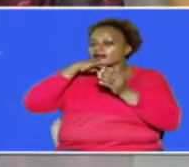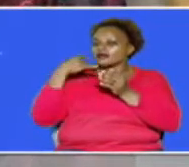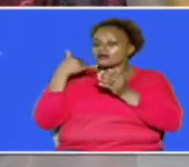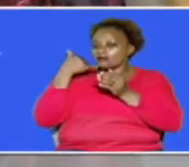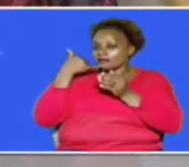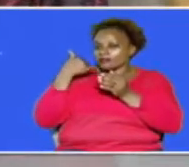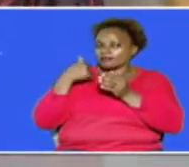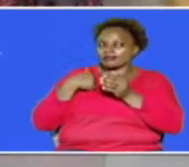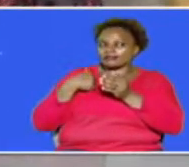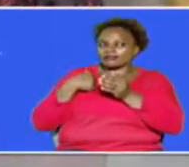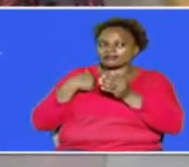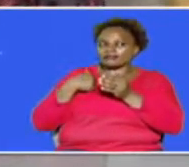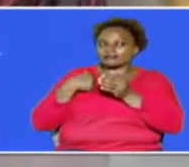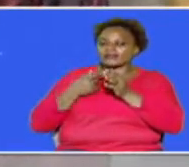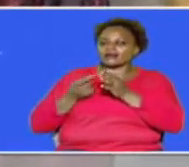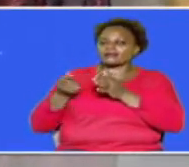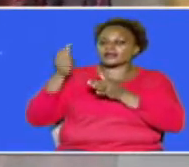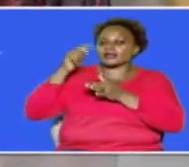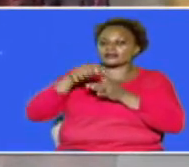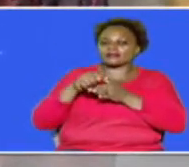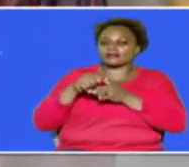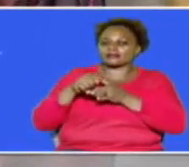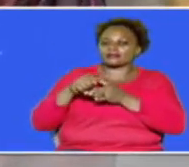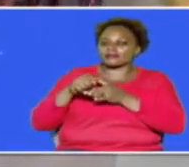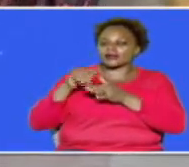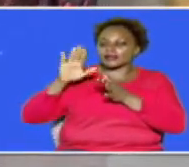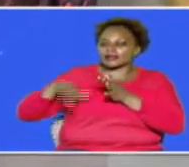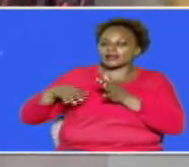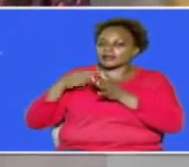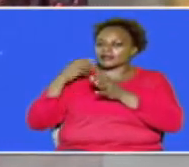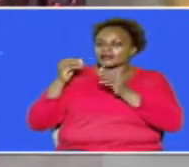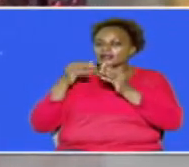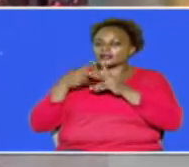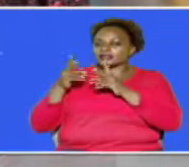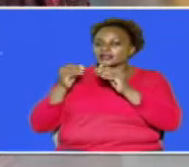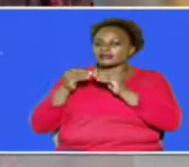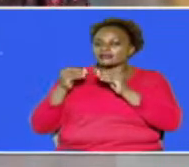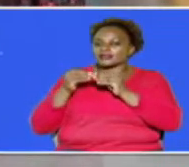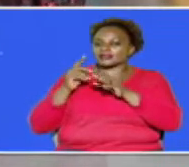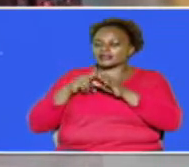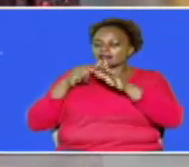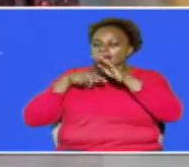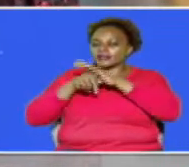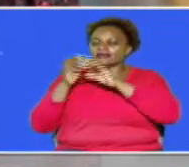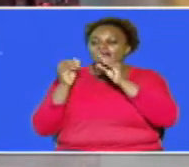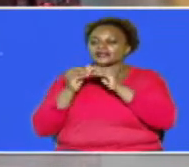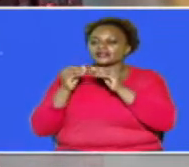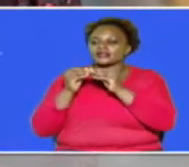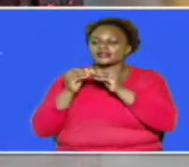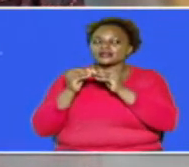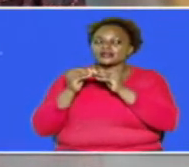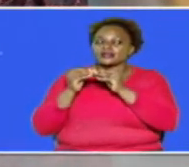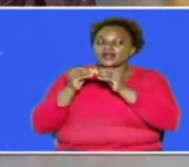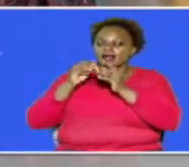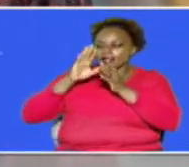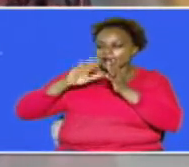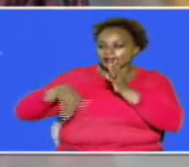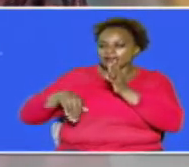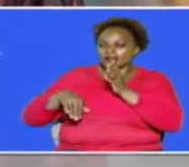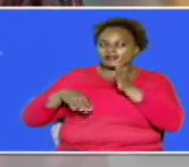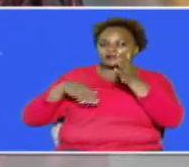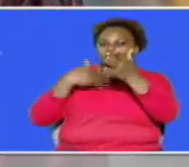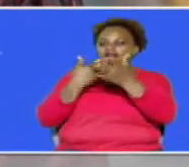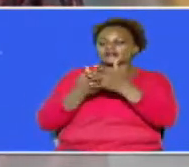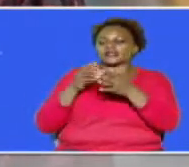me. And I told him I'm coming because I was running late. So they started their meeting. When I went to the meeting, eventually, a bit late, I go